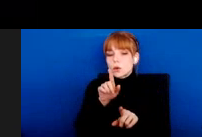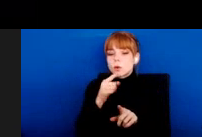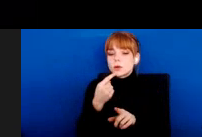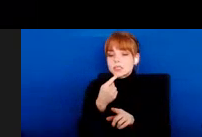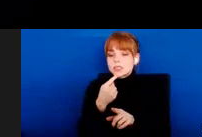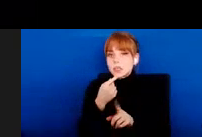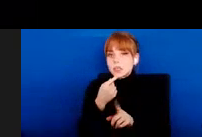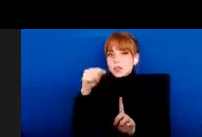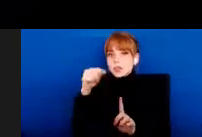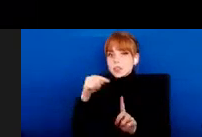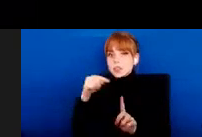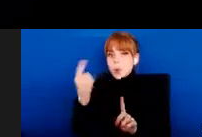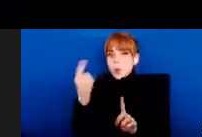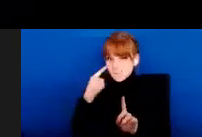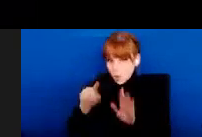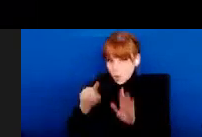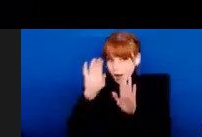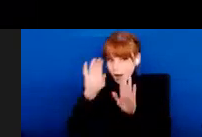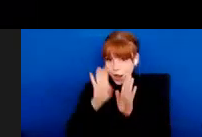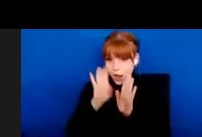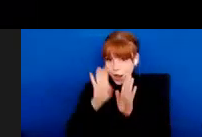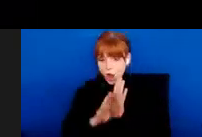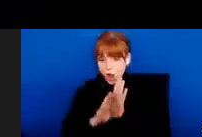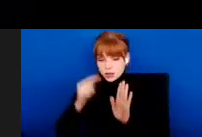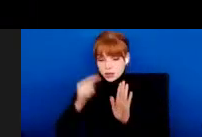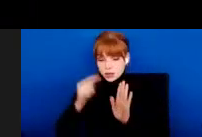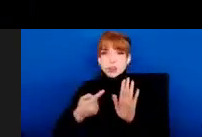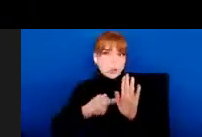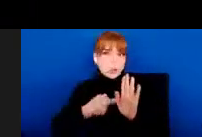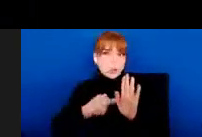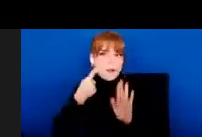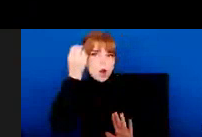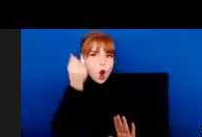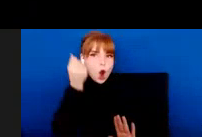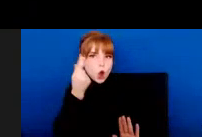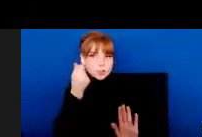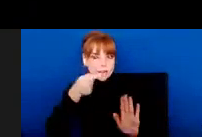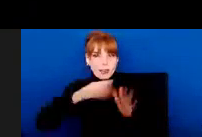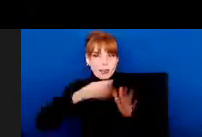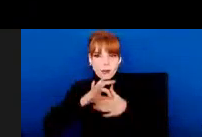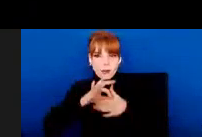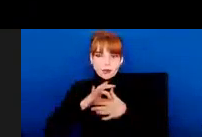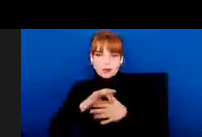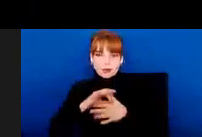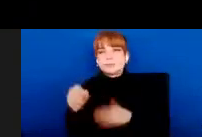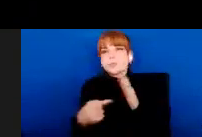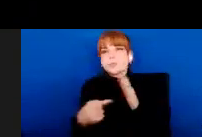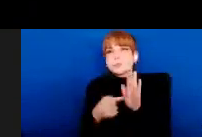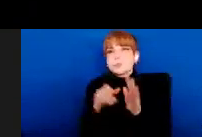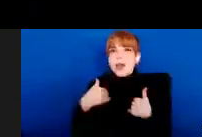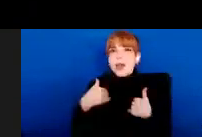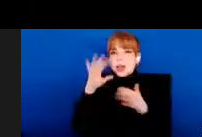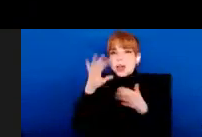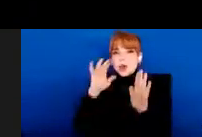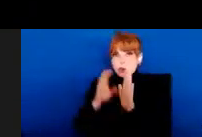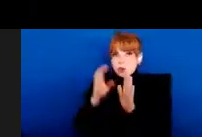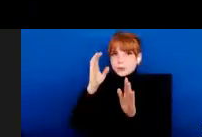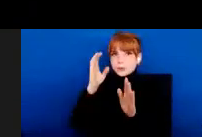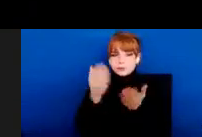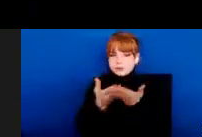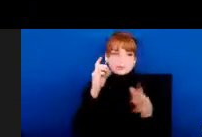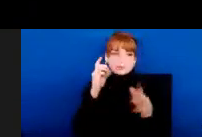is only when the icons are required to understand the content. So if I had a graphical object like, say, that trash can icon